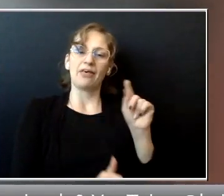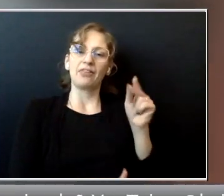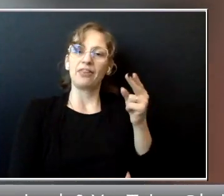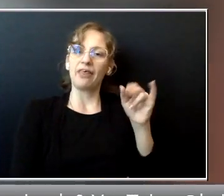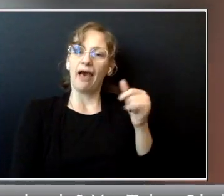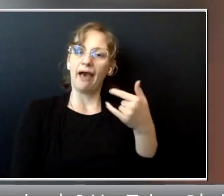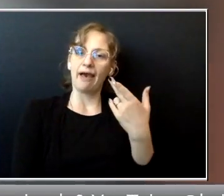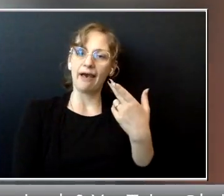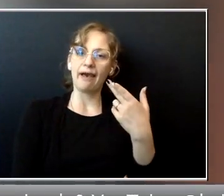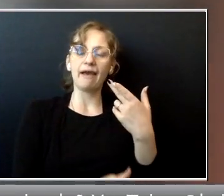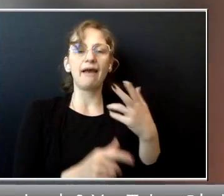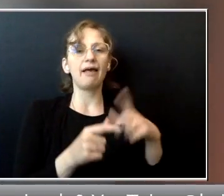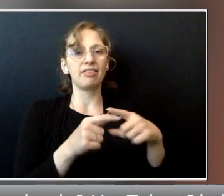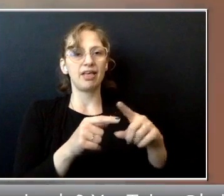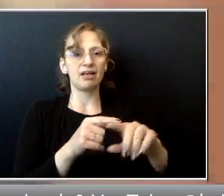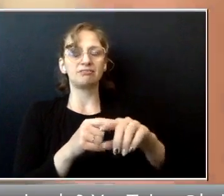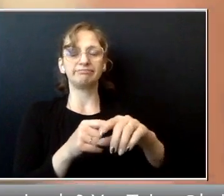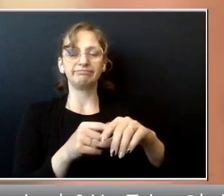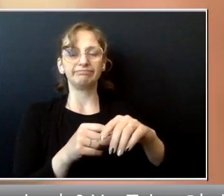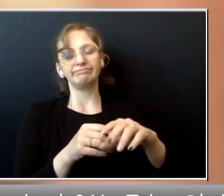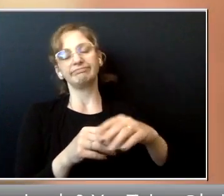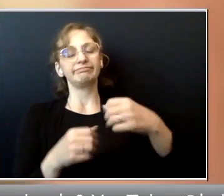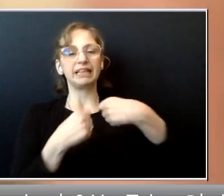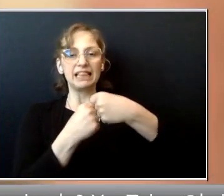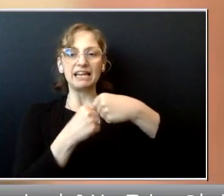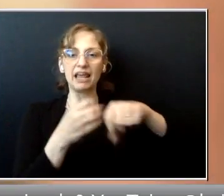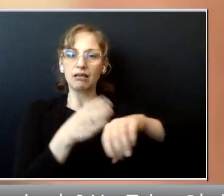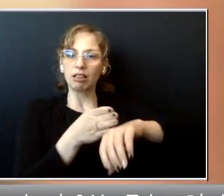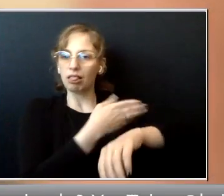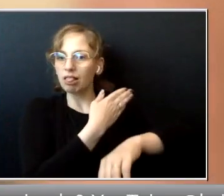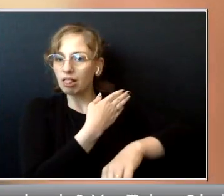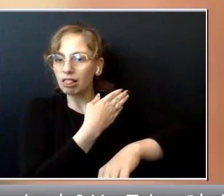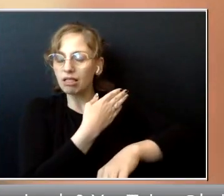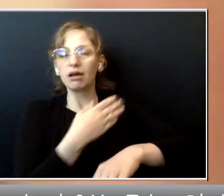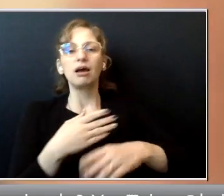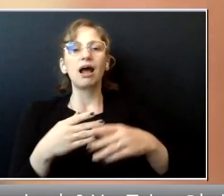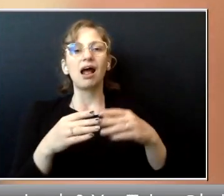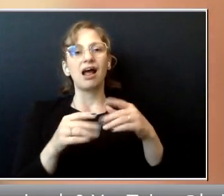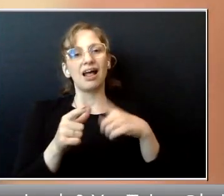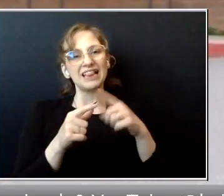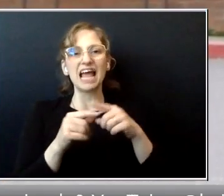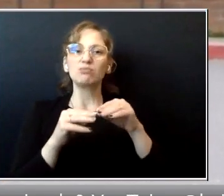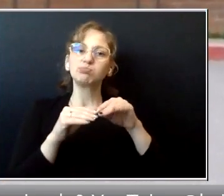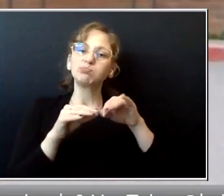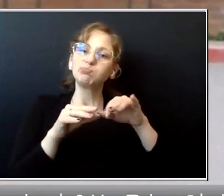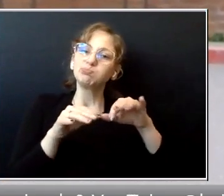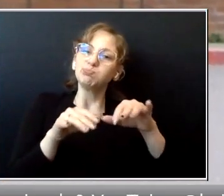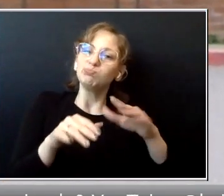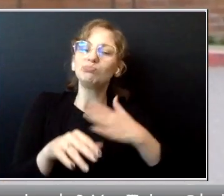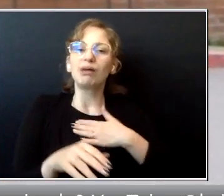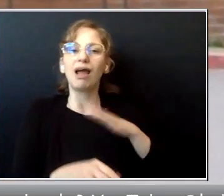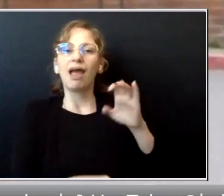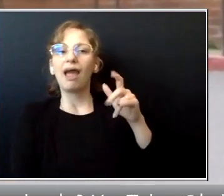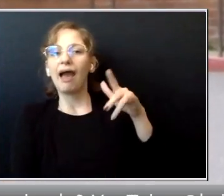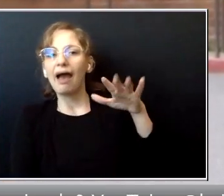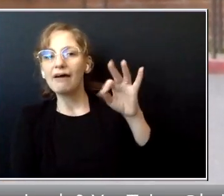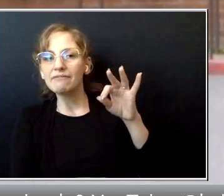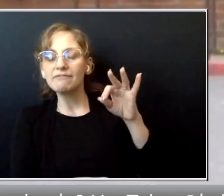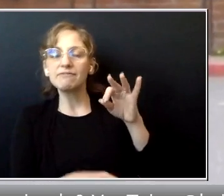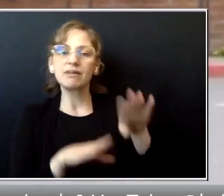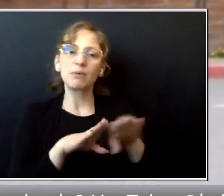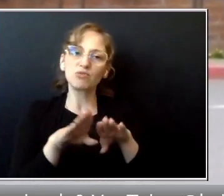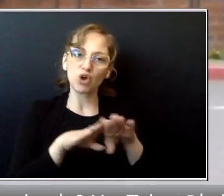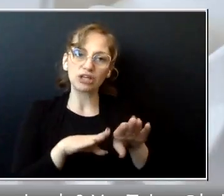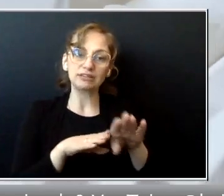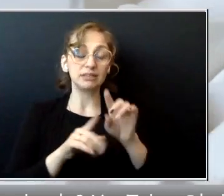where the swelling was, and then it sort of migrated down through into my calf and into my foot. He went to the emergency department and was